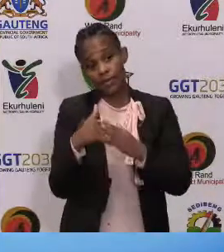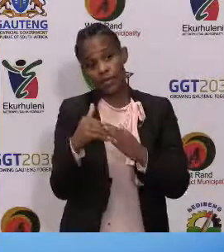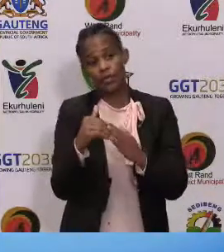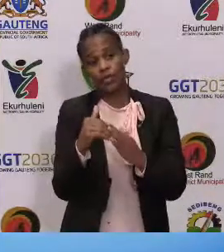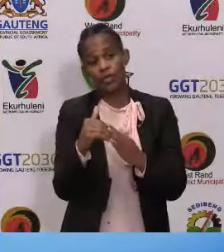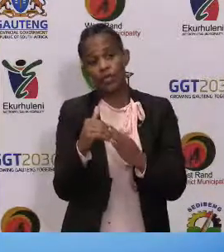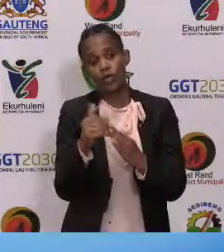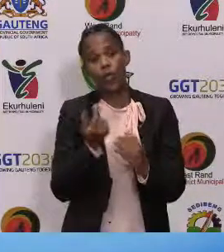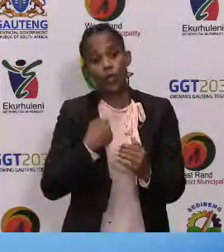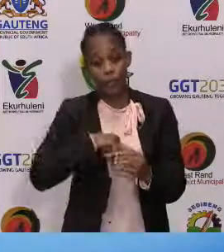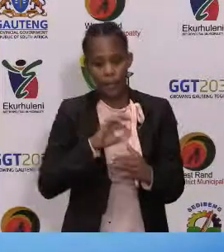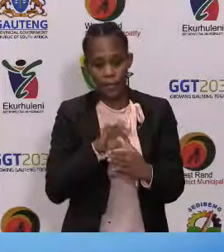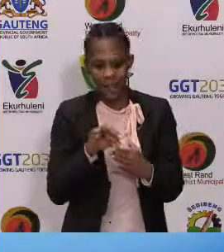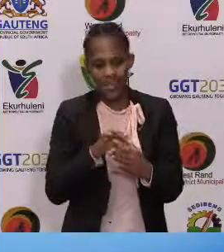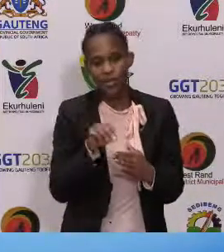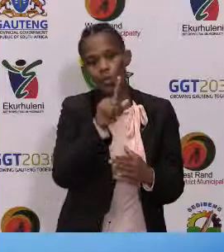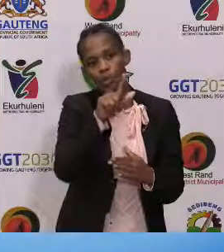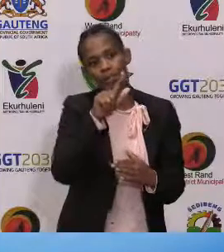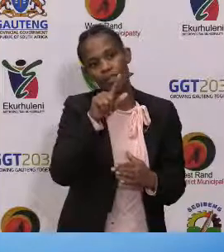had planned